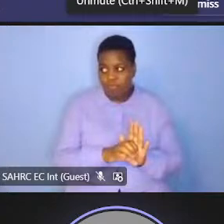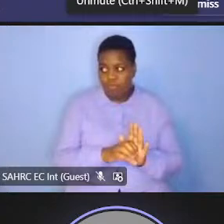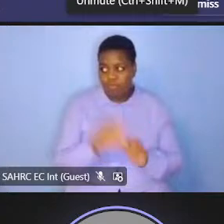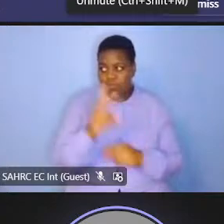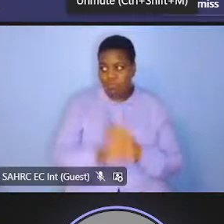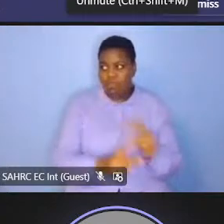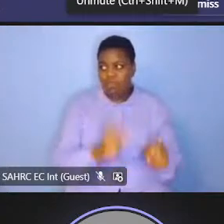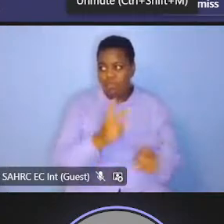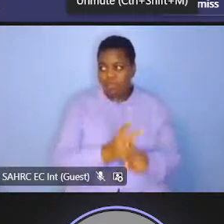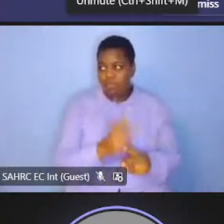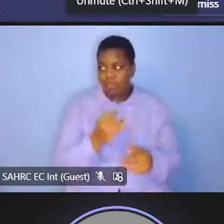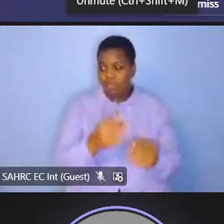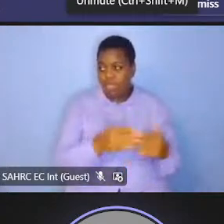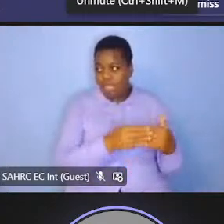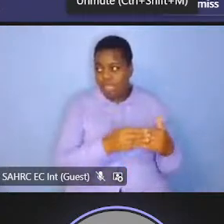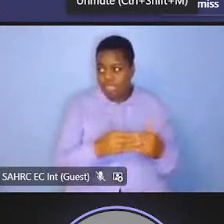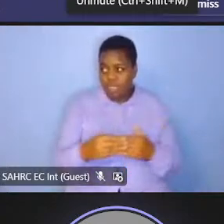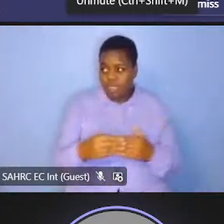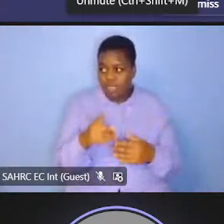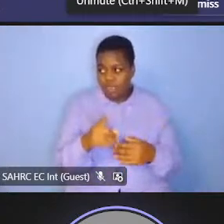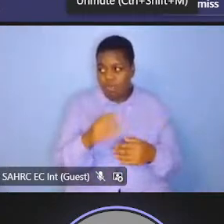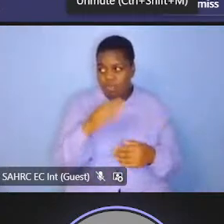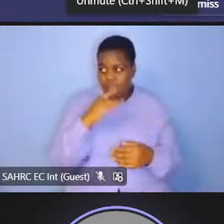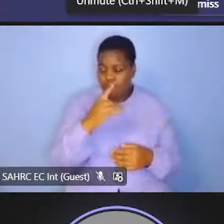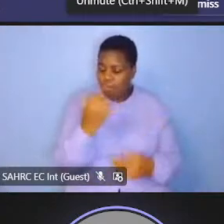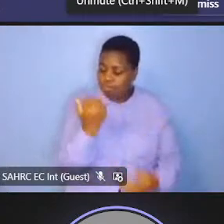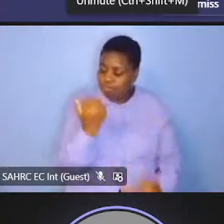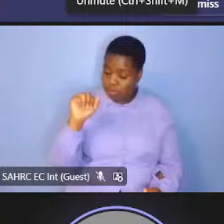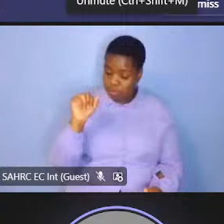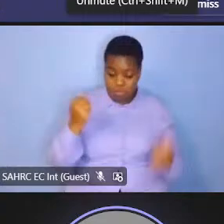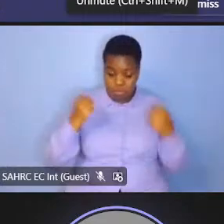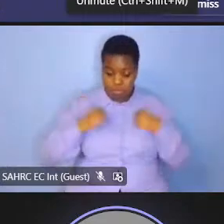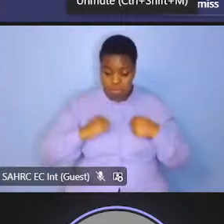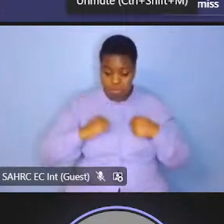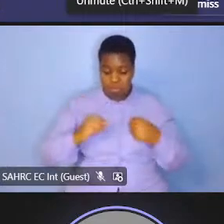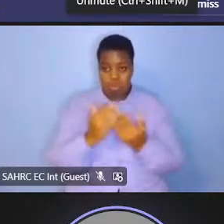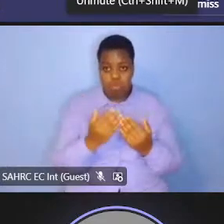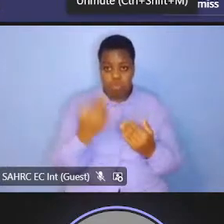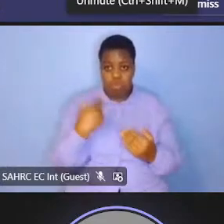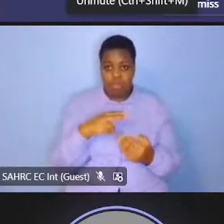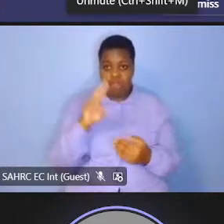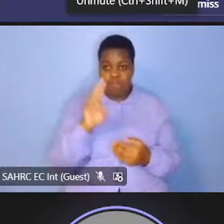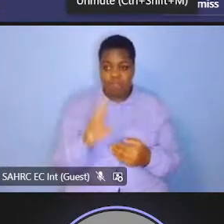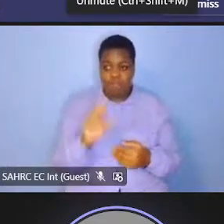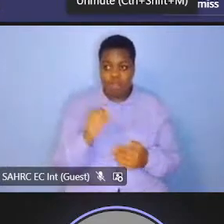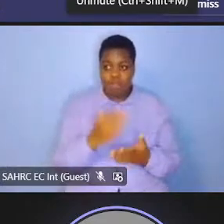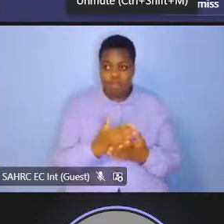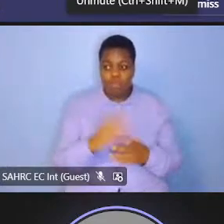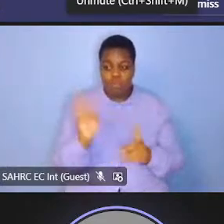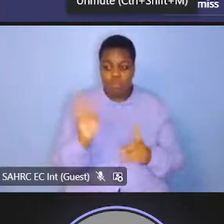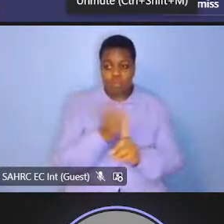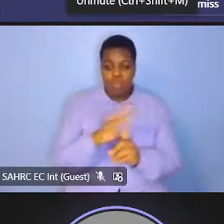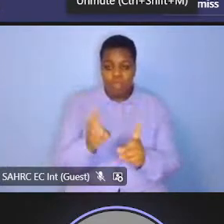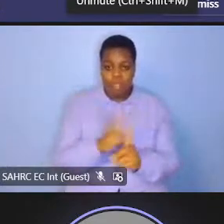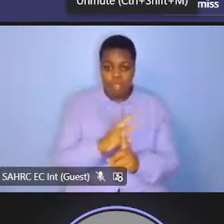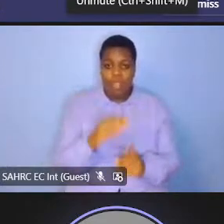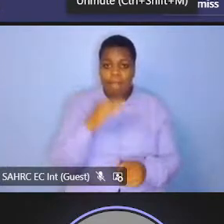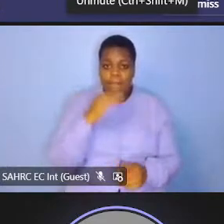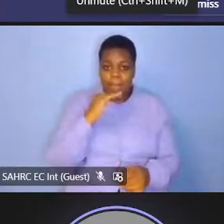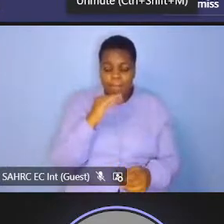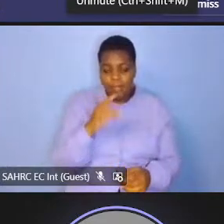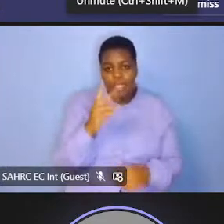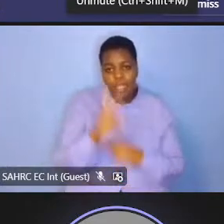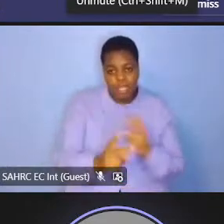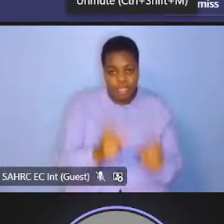the guidelines have this, that those who refuse to wear school uniform should be subjected to disciplinary measures. So the guidelines, again,